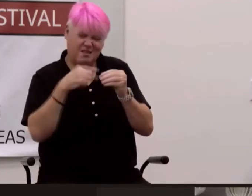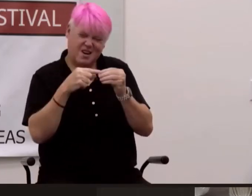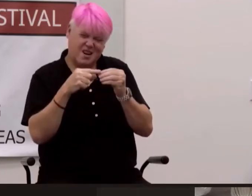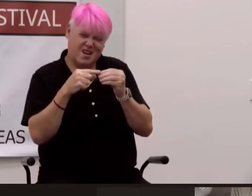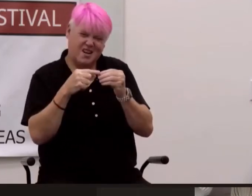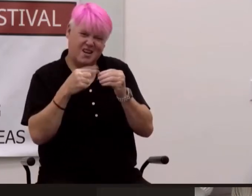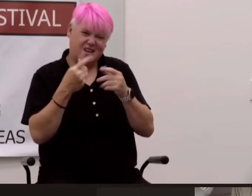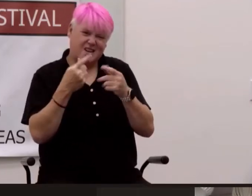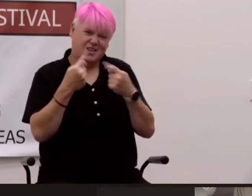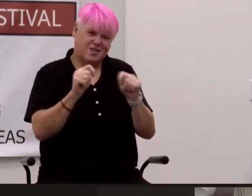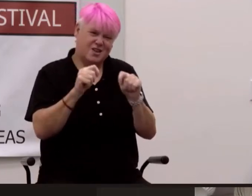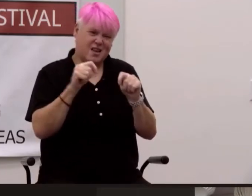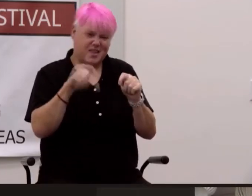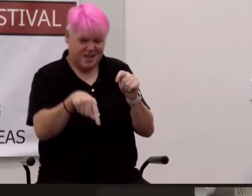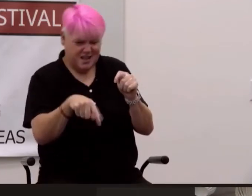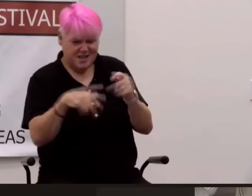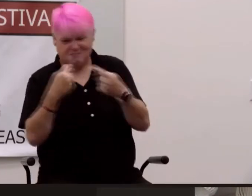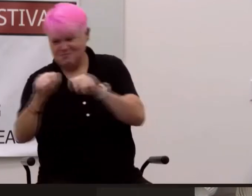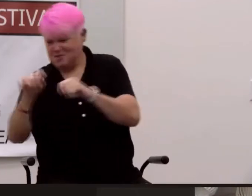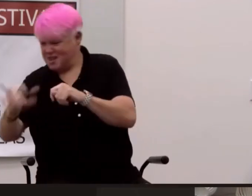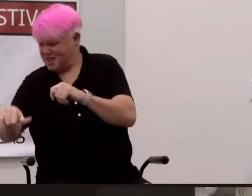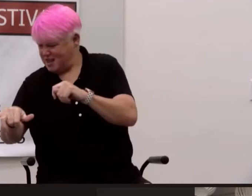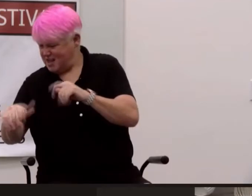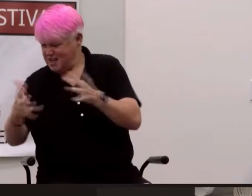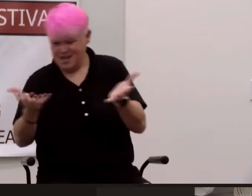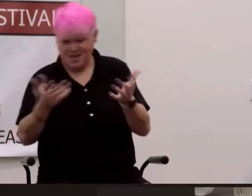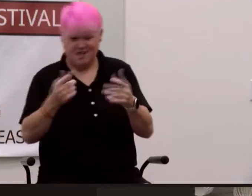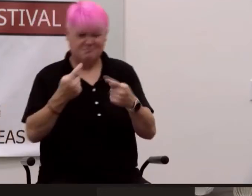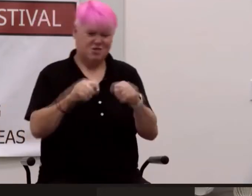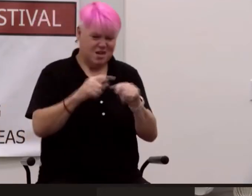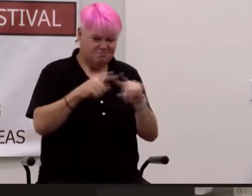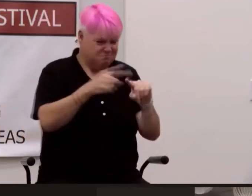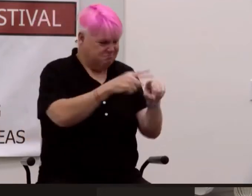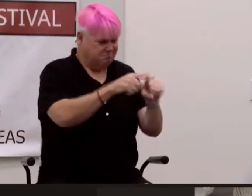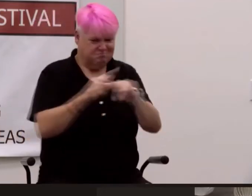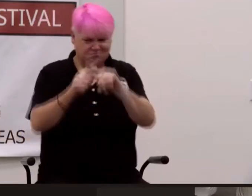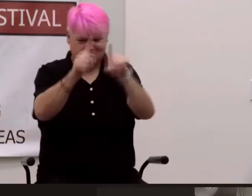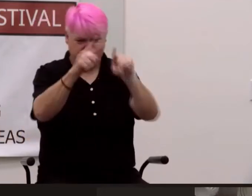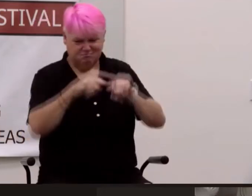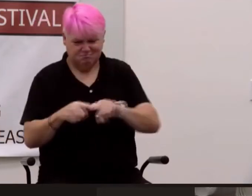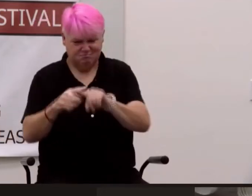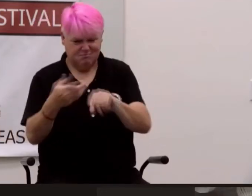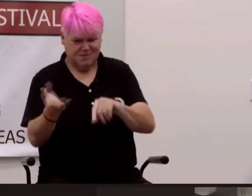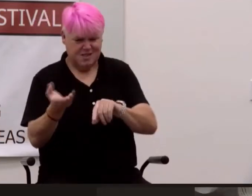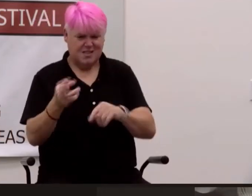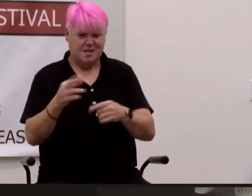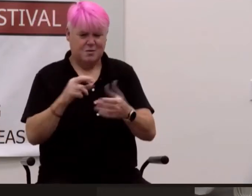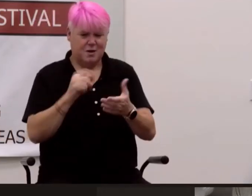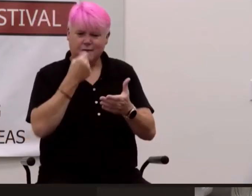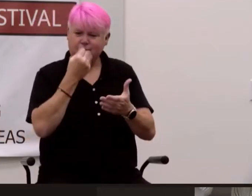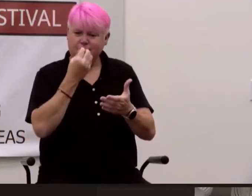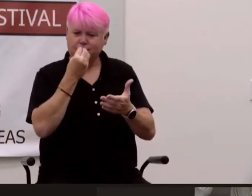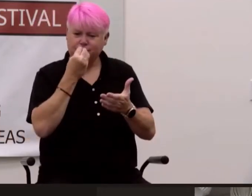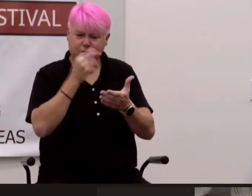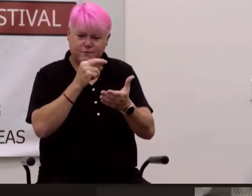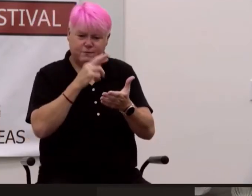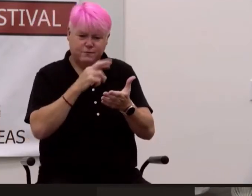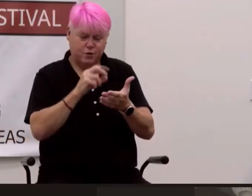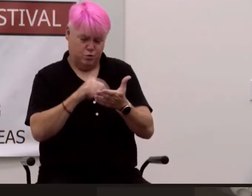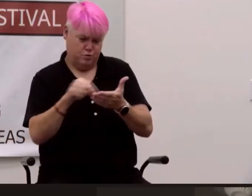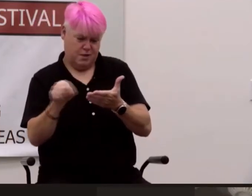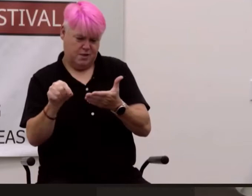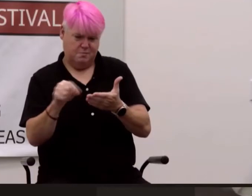and you try that. And we were just trying on different things to see what recipes would fit and how we would organize